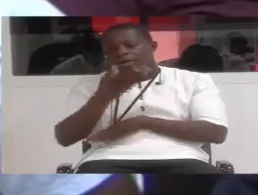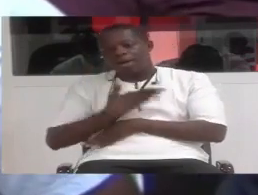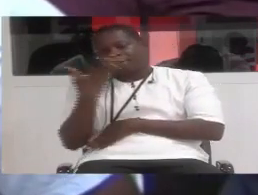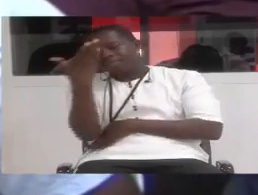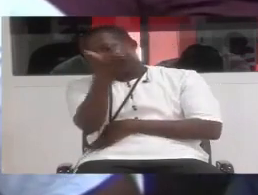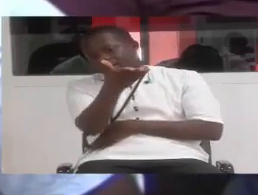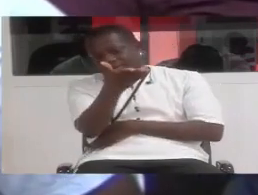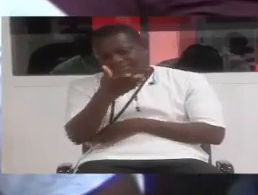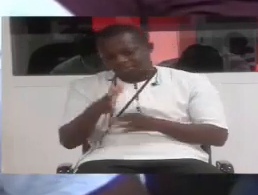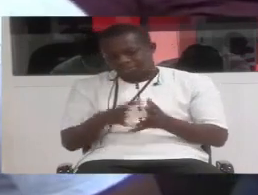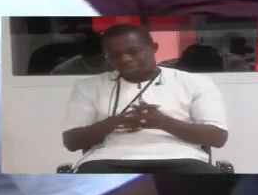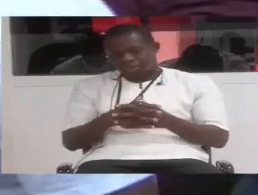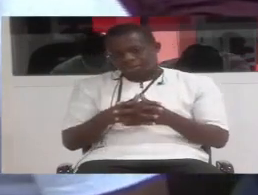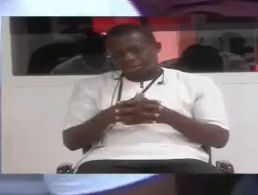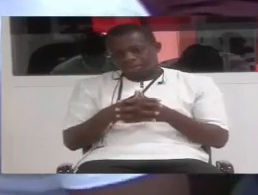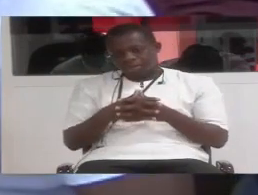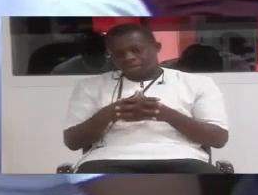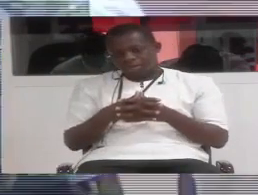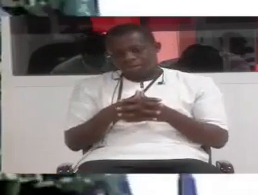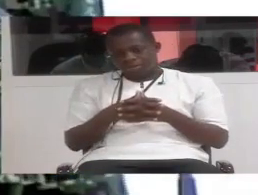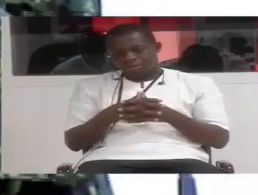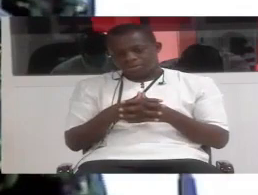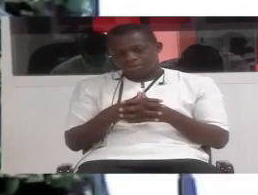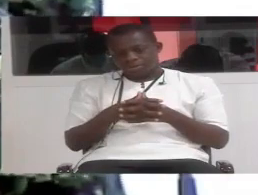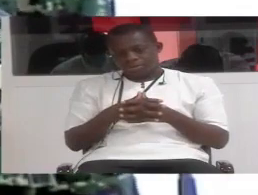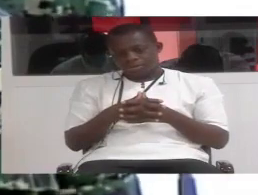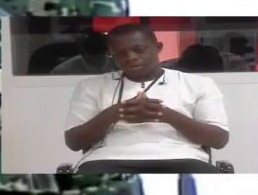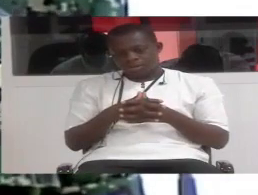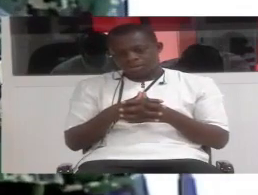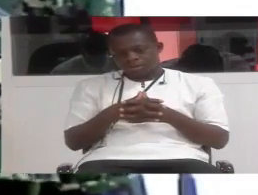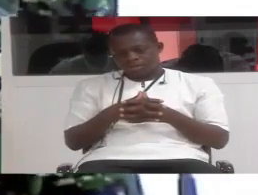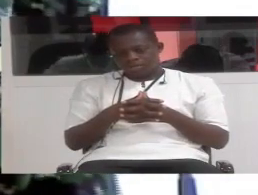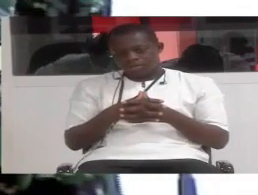ñu kana kana bokka ci groupe bobu.